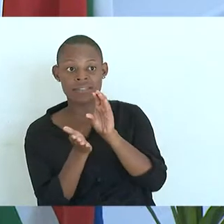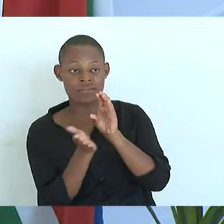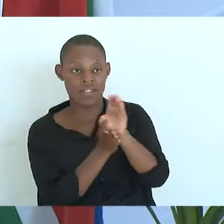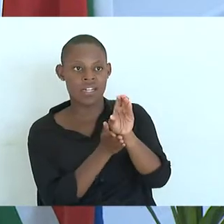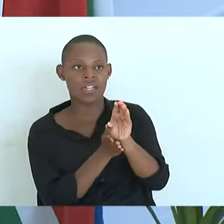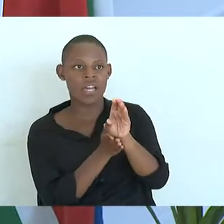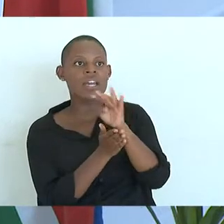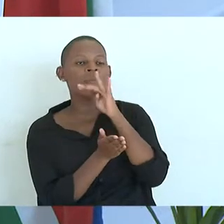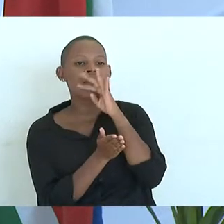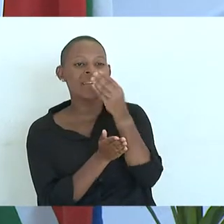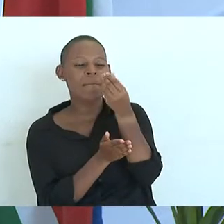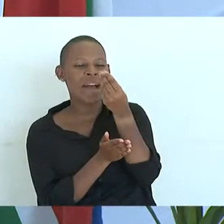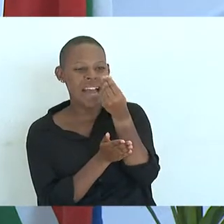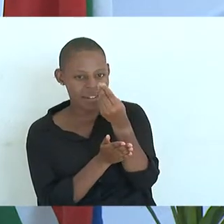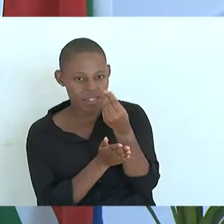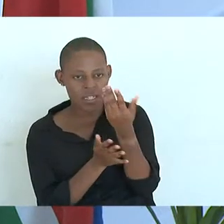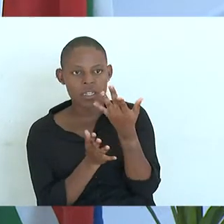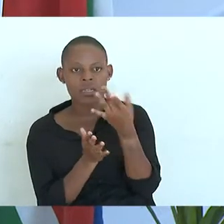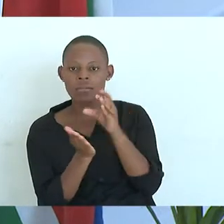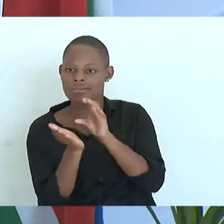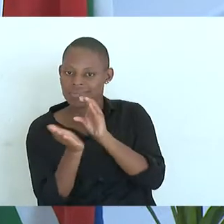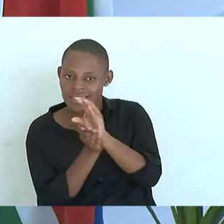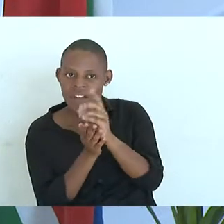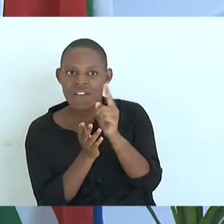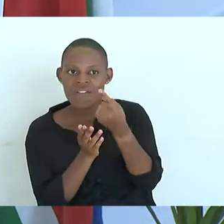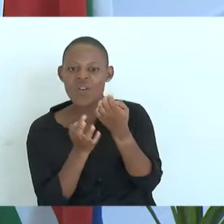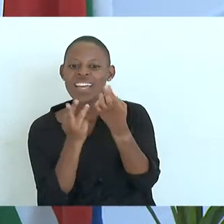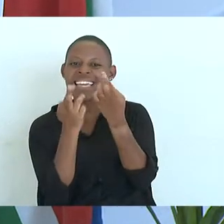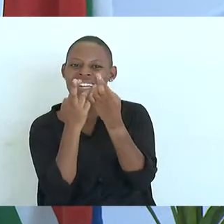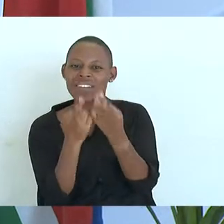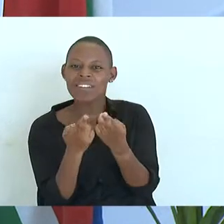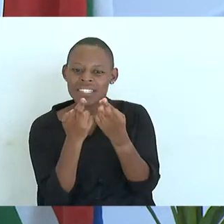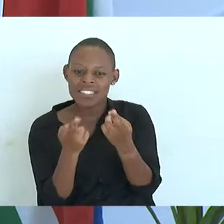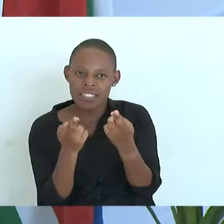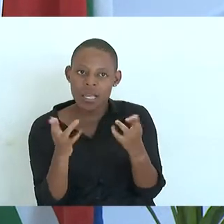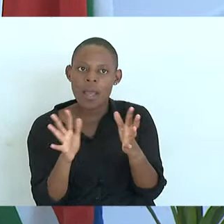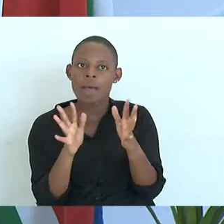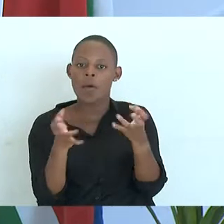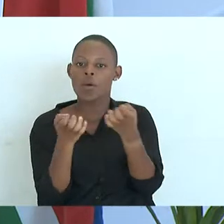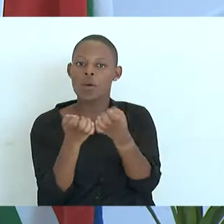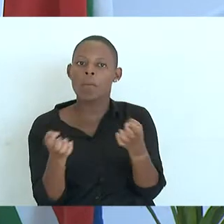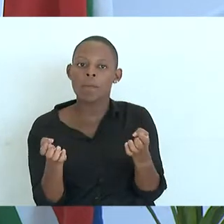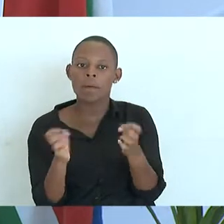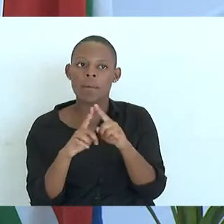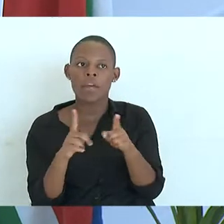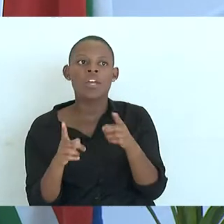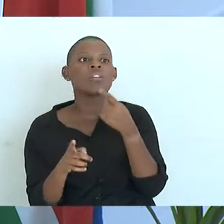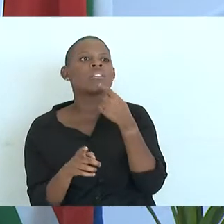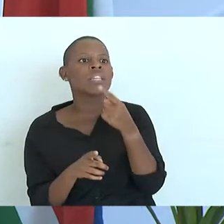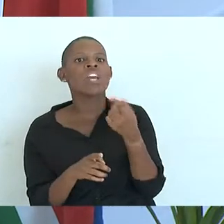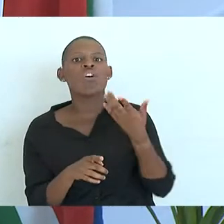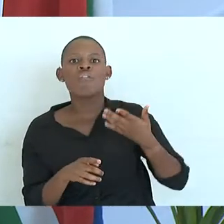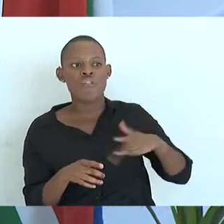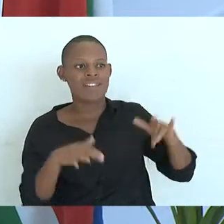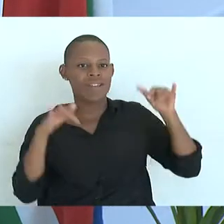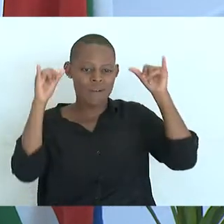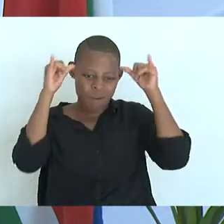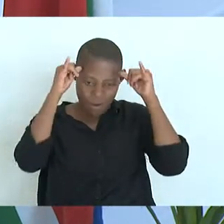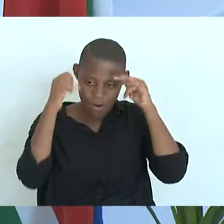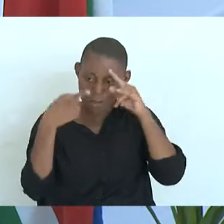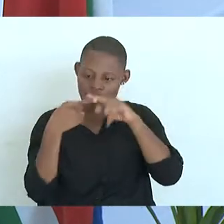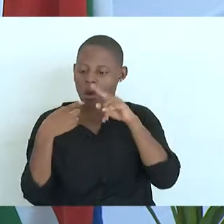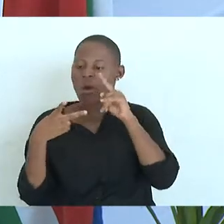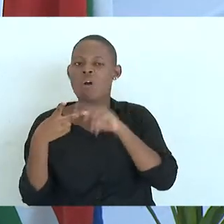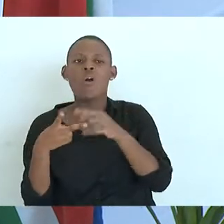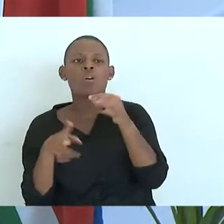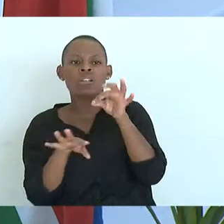izinto oyidingayo. Ungathi udinga imbewu noma udinga inkomo kuthiwe hamba